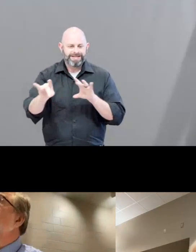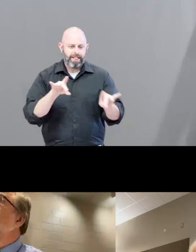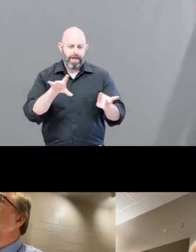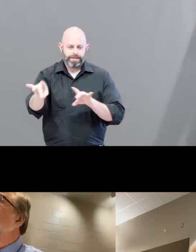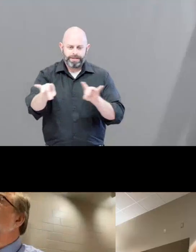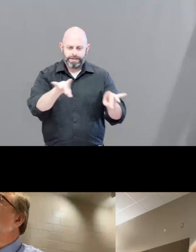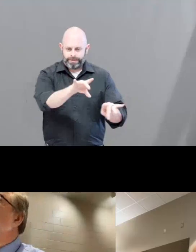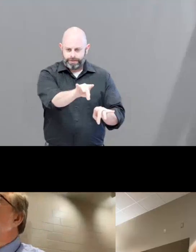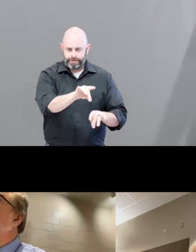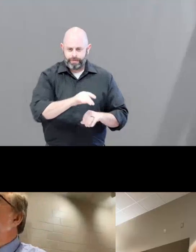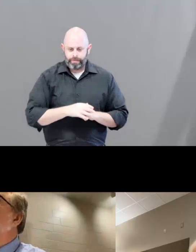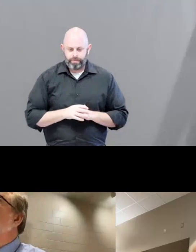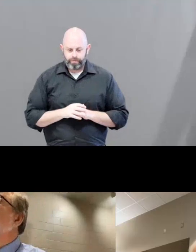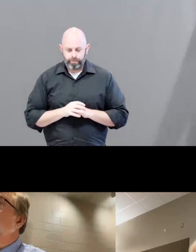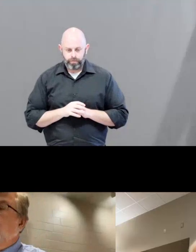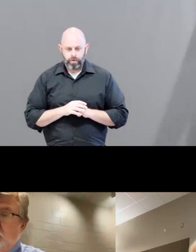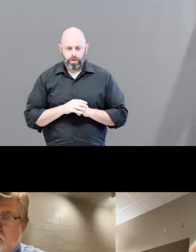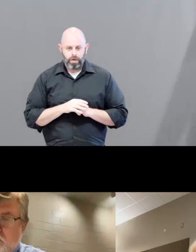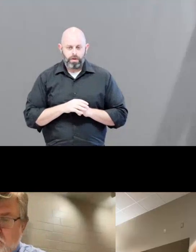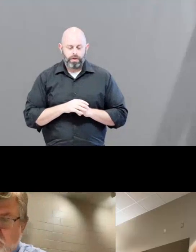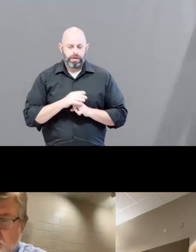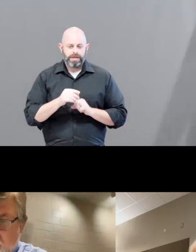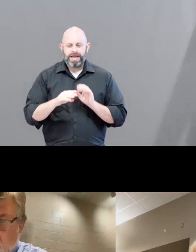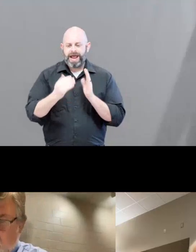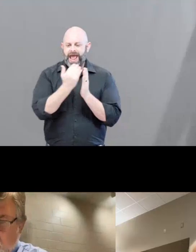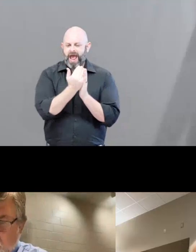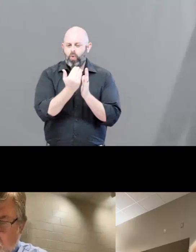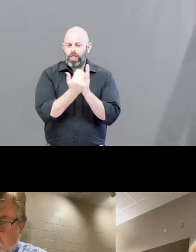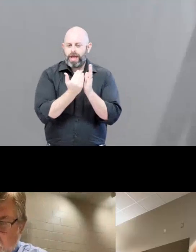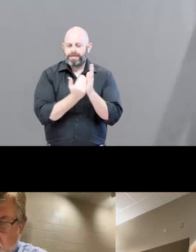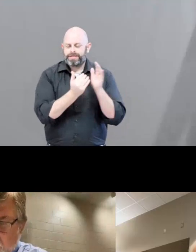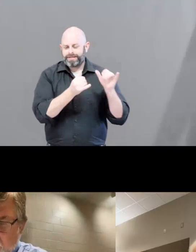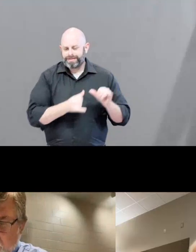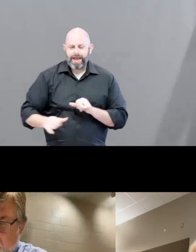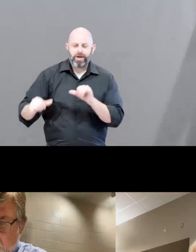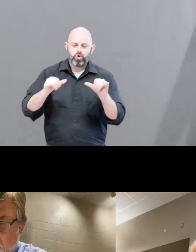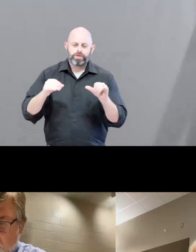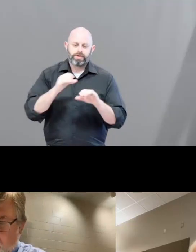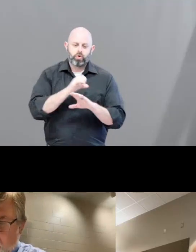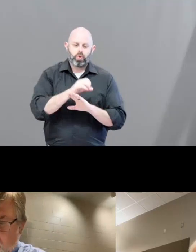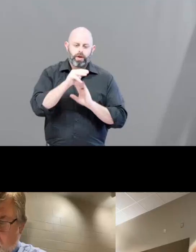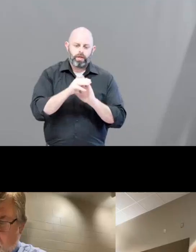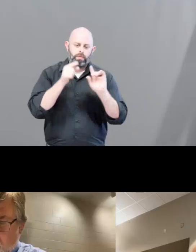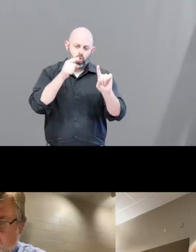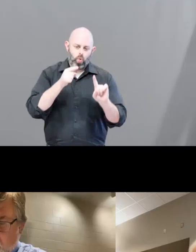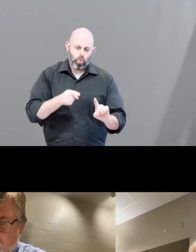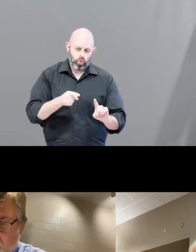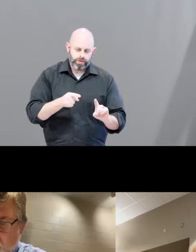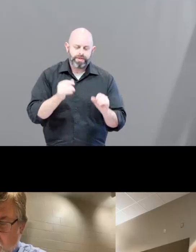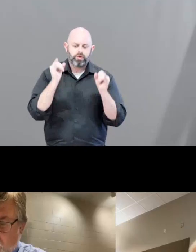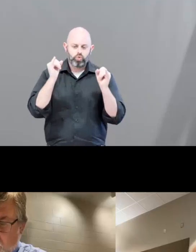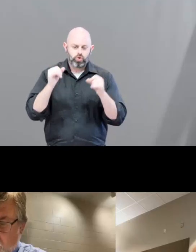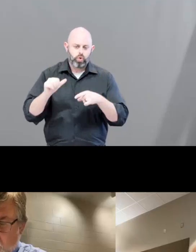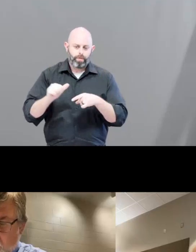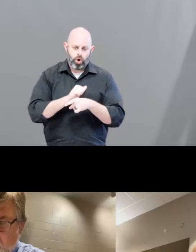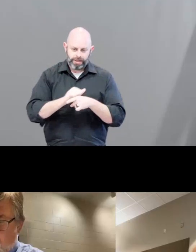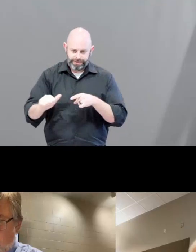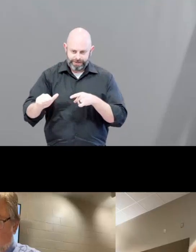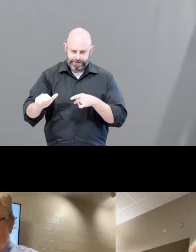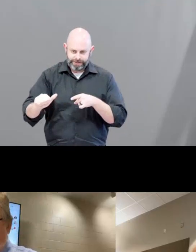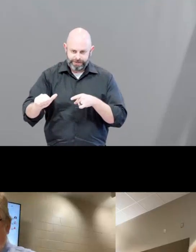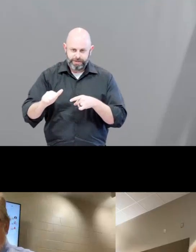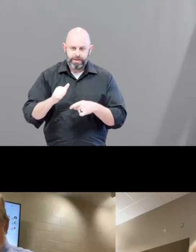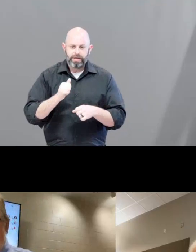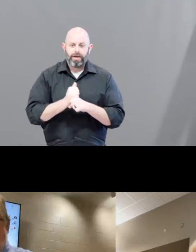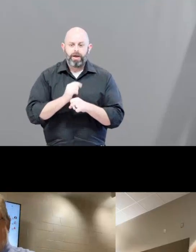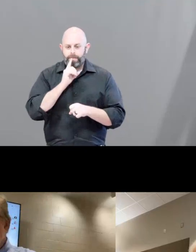selected. And it outlines the standards and the curriculum goals and instructional practices.